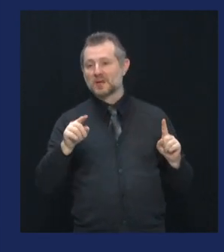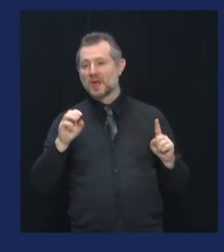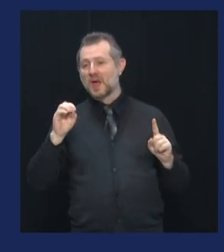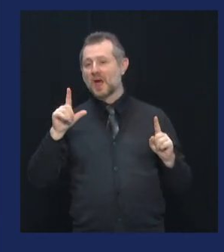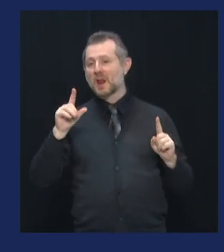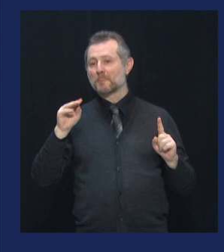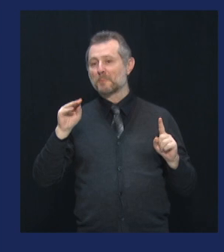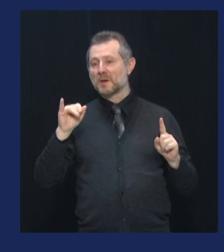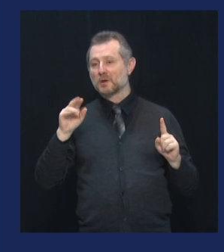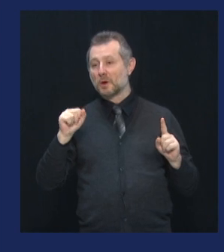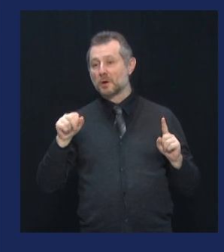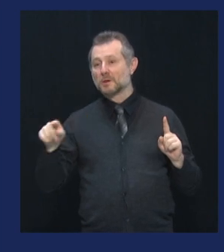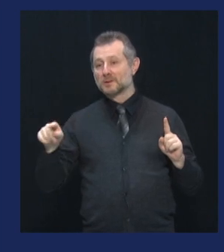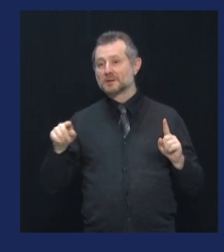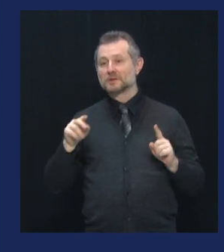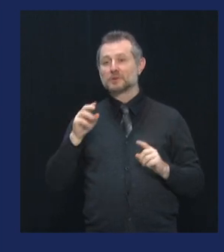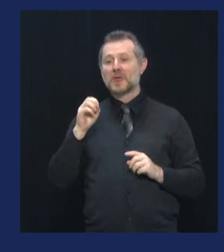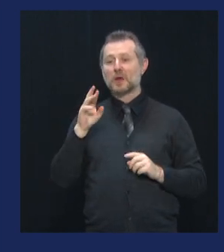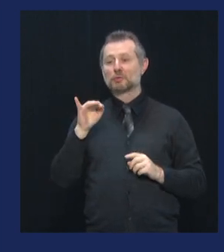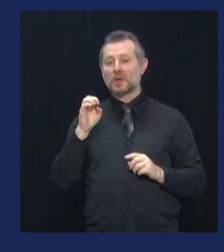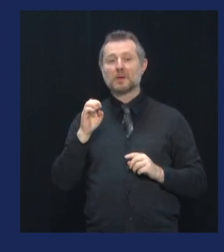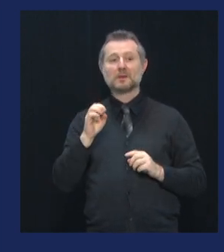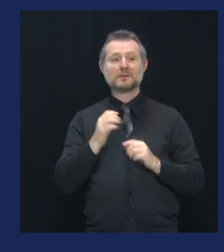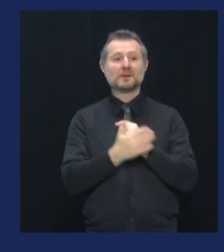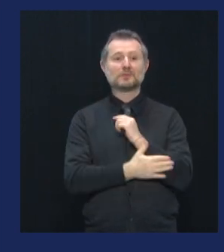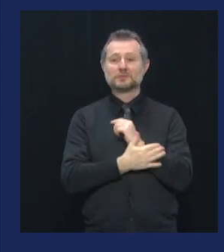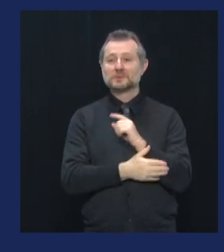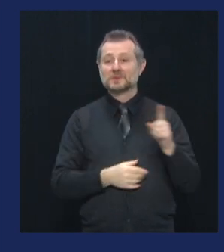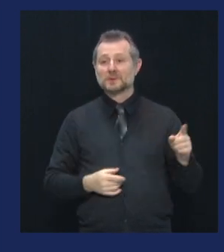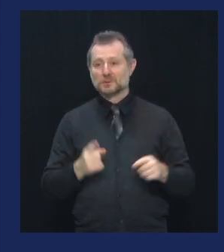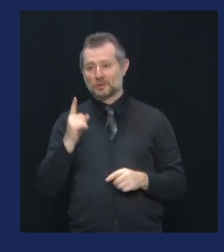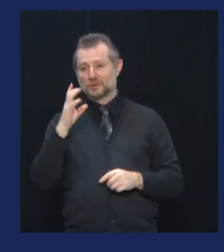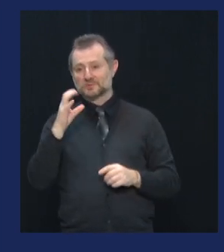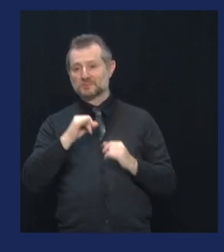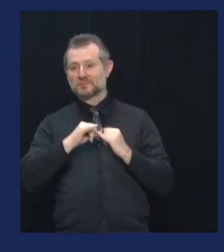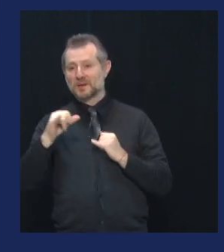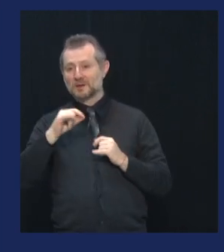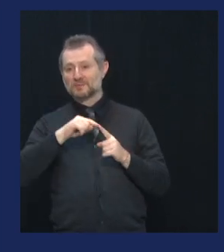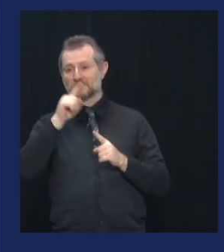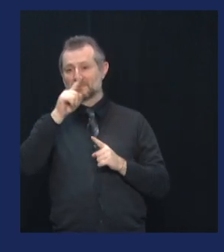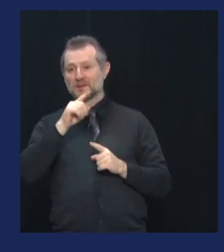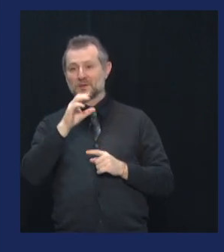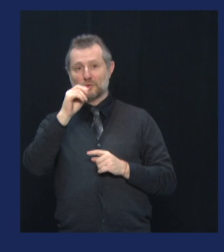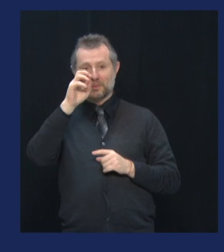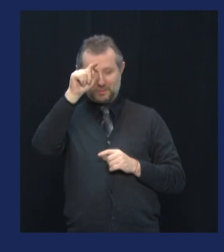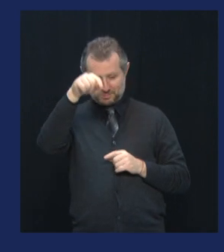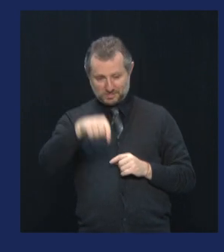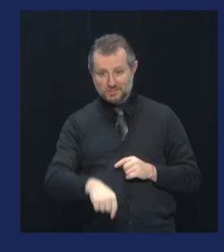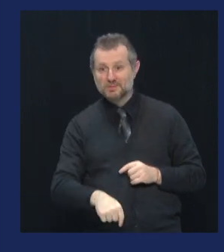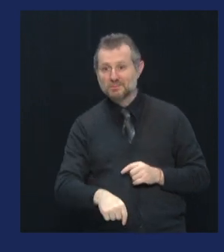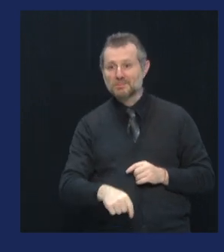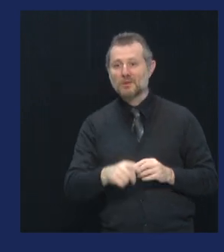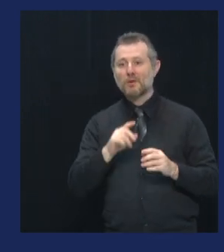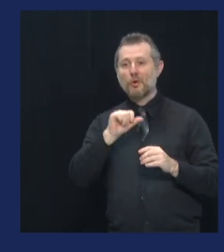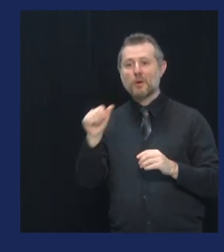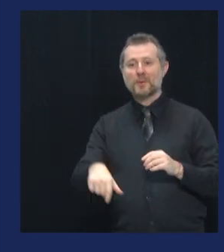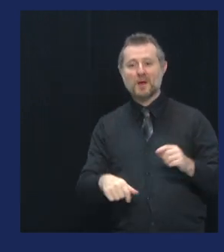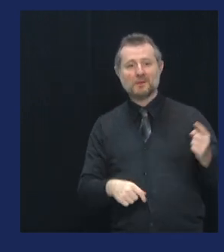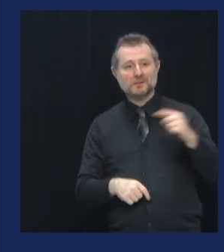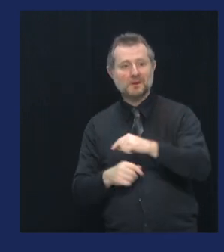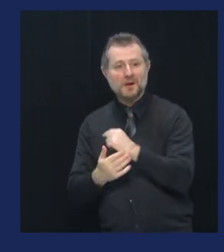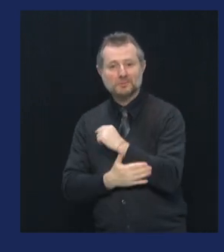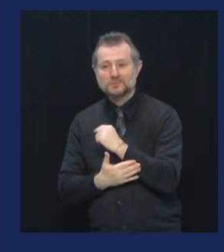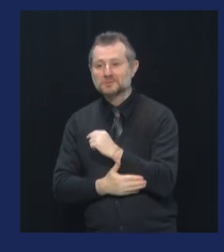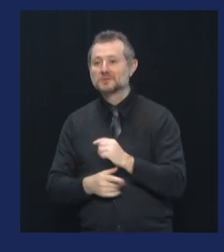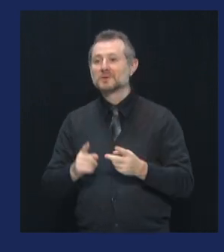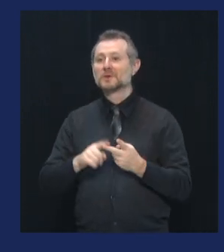a 100-mile line from Marcy to New Scotland in Albany County, and a 50-mile transmission line from